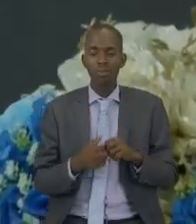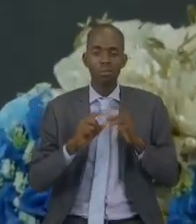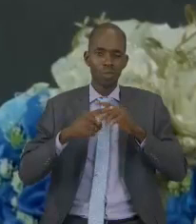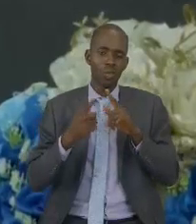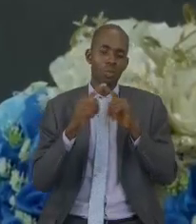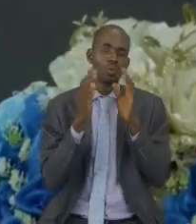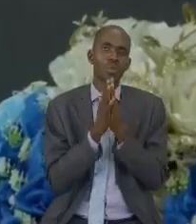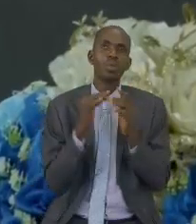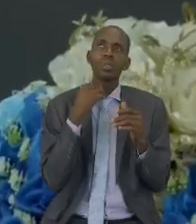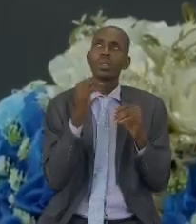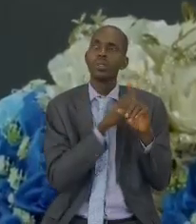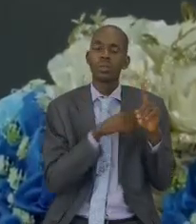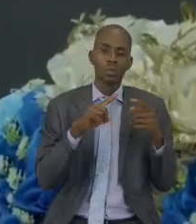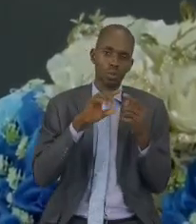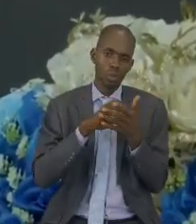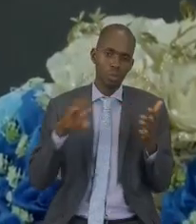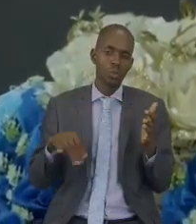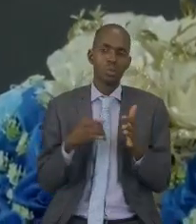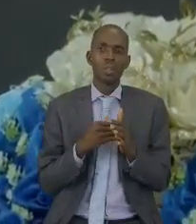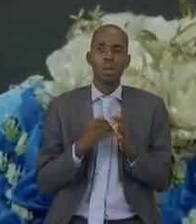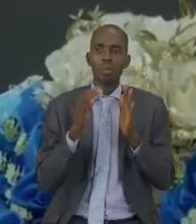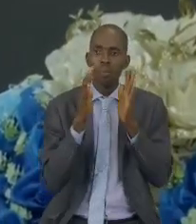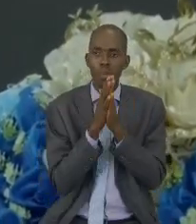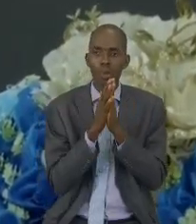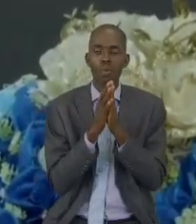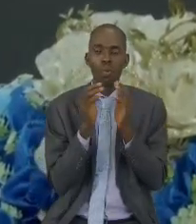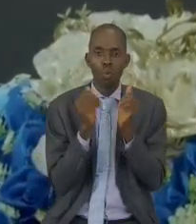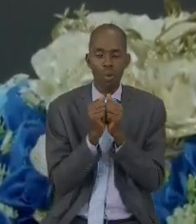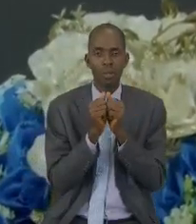If you are finished, you drop the slip